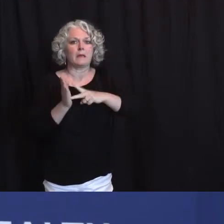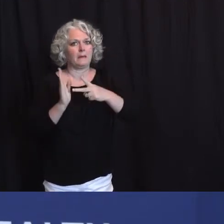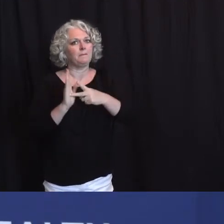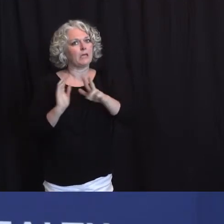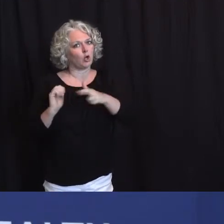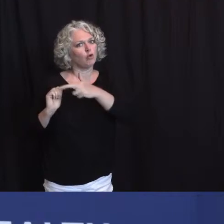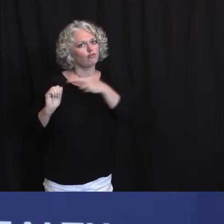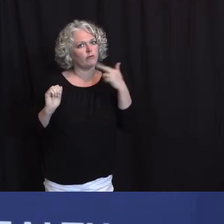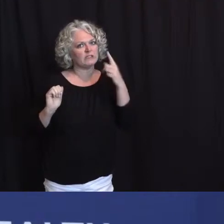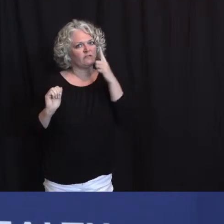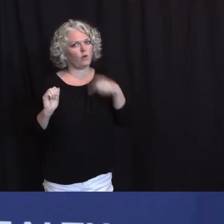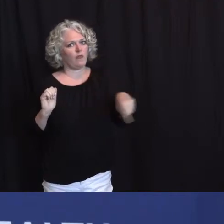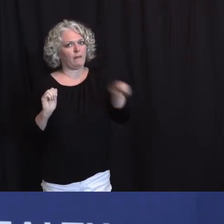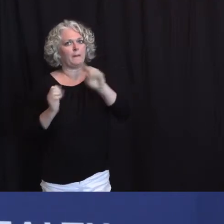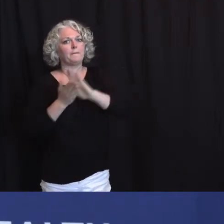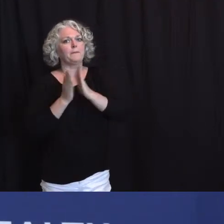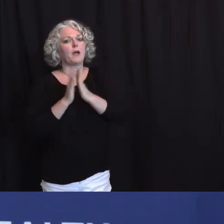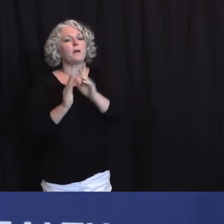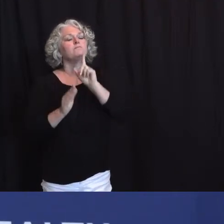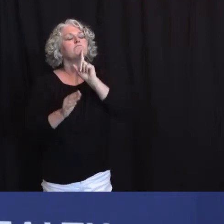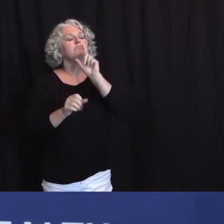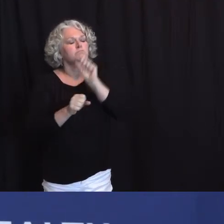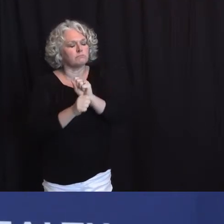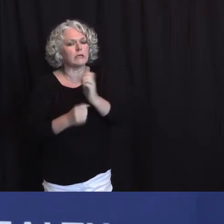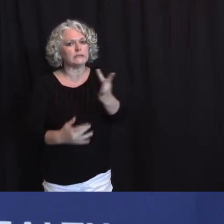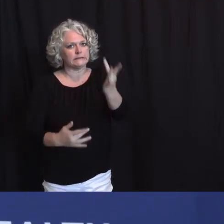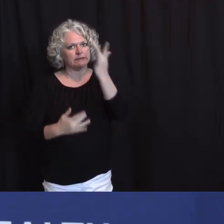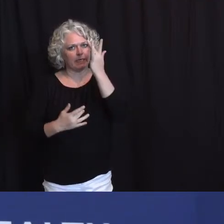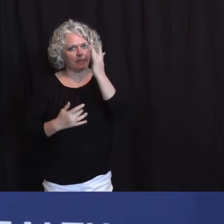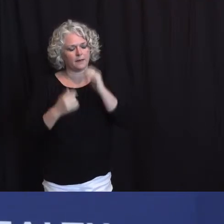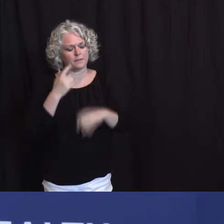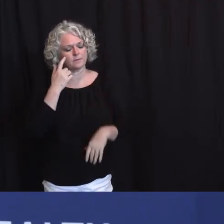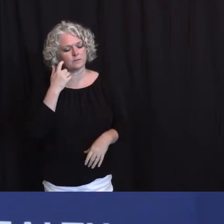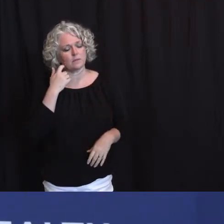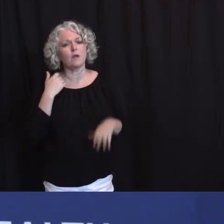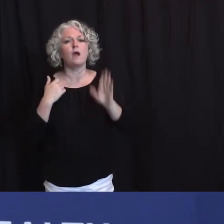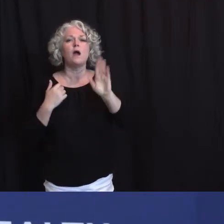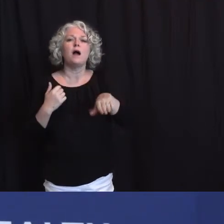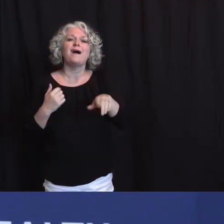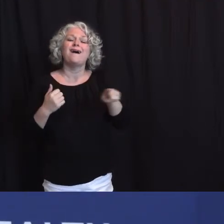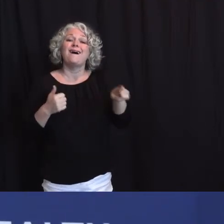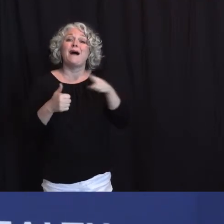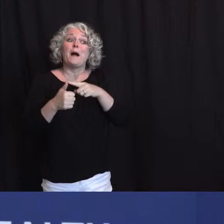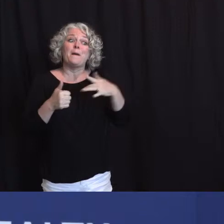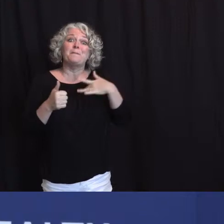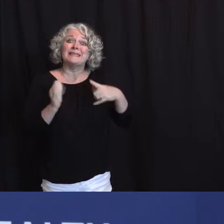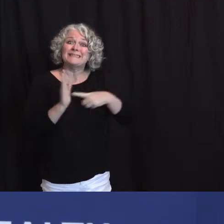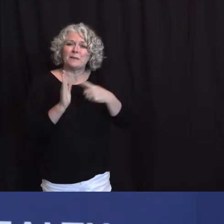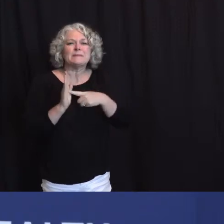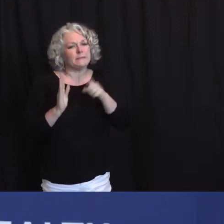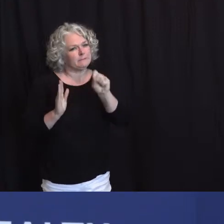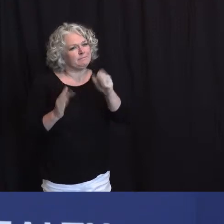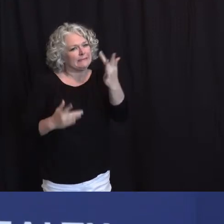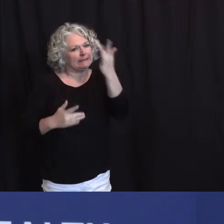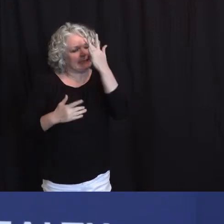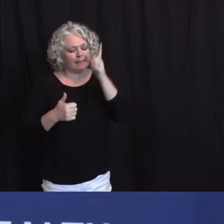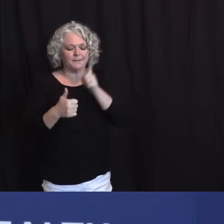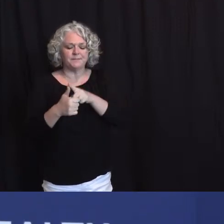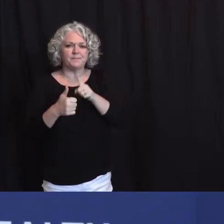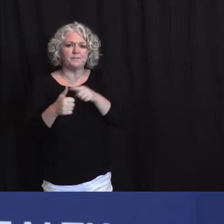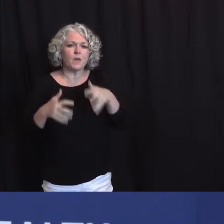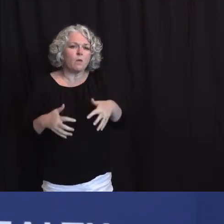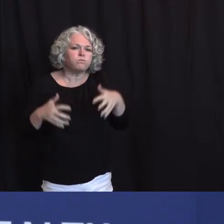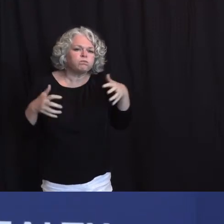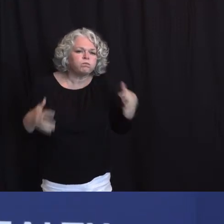COVID-19 associated disease. The most common underlying conditions were obesity, asthma, and neurological